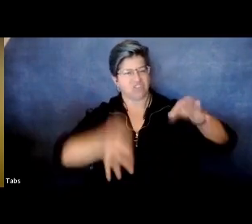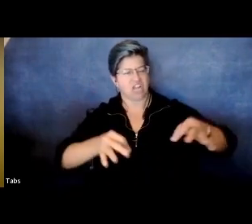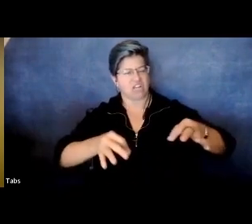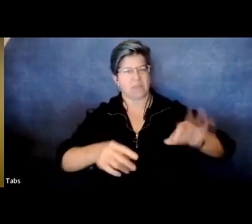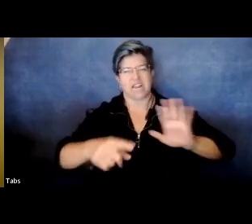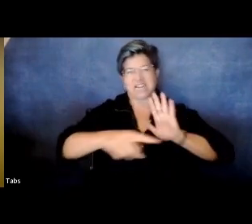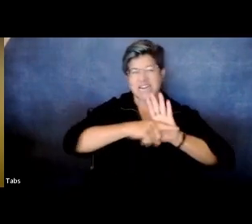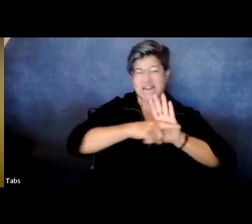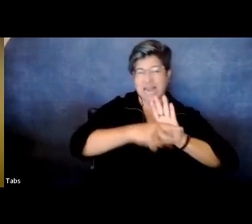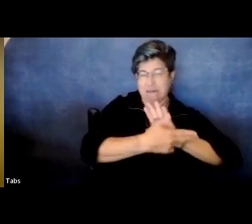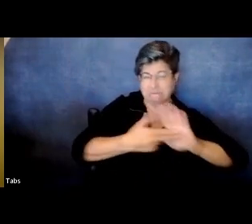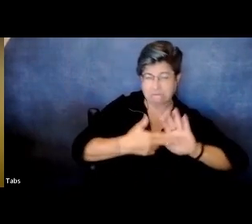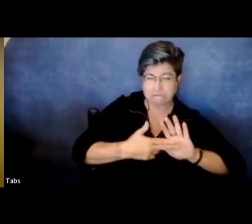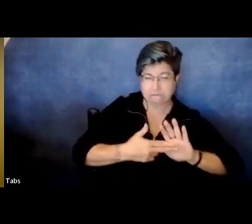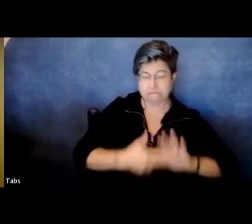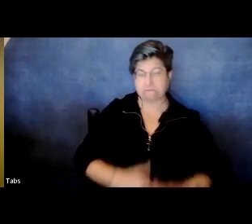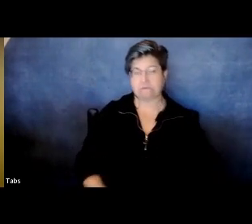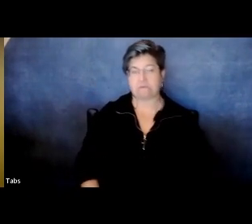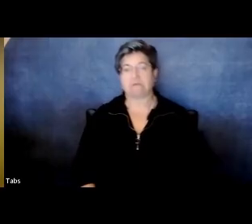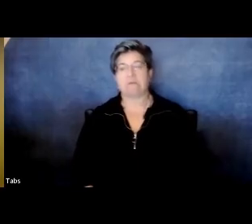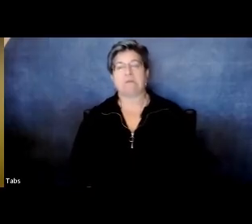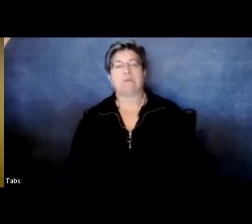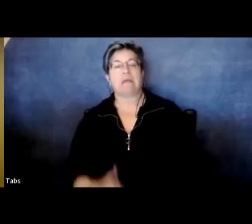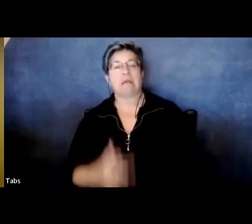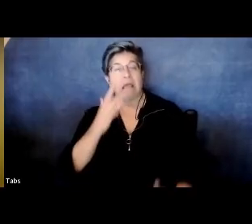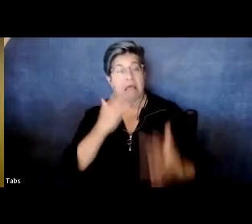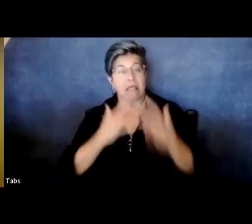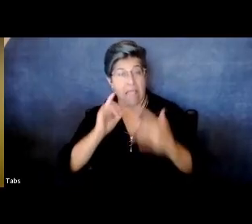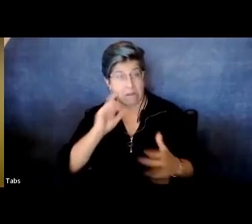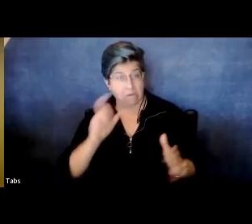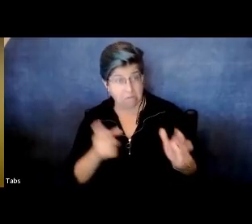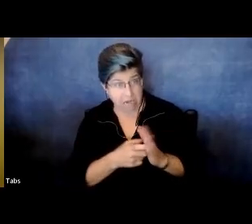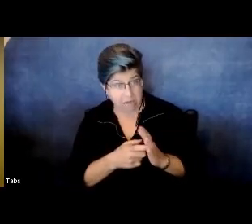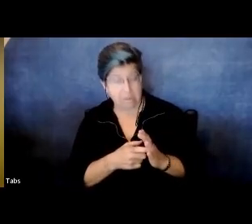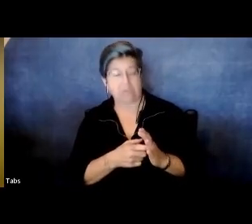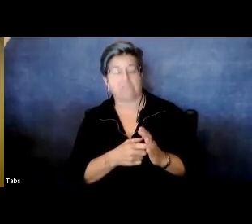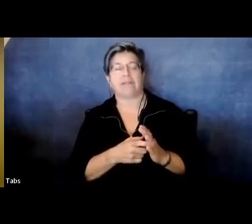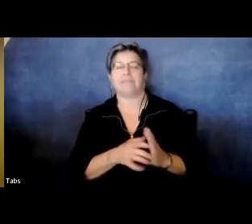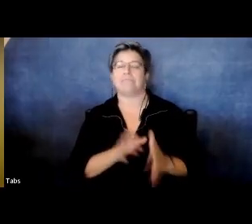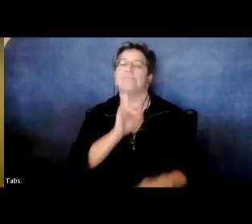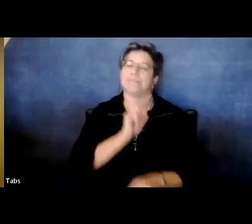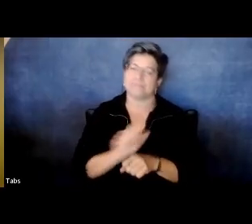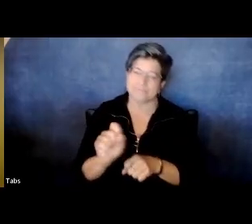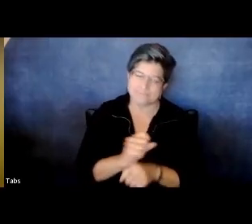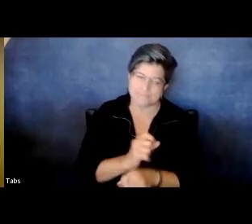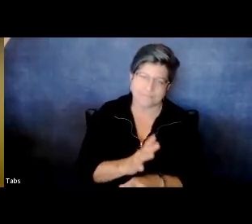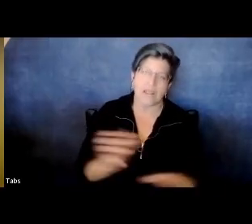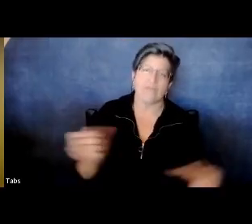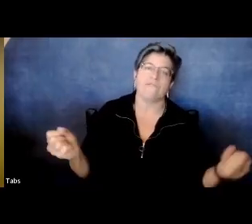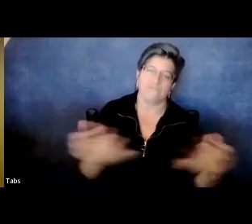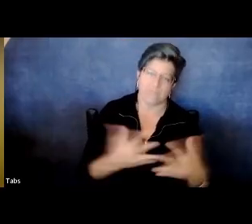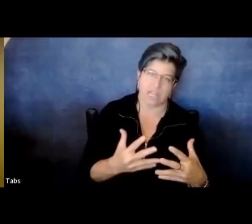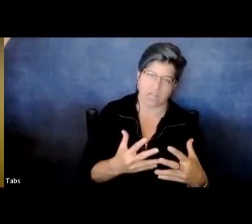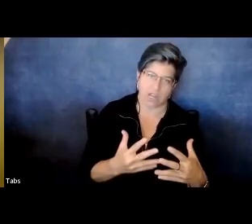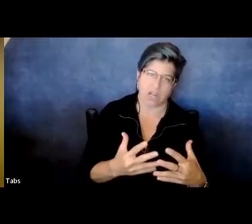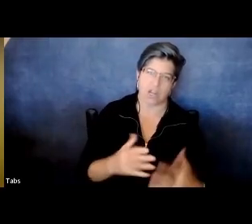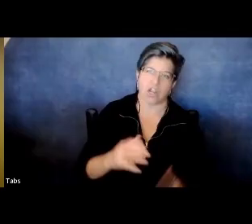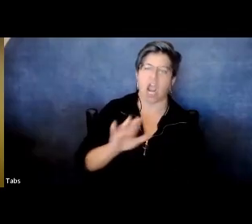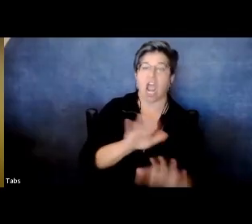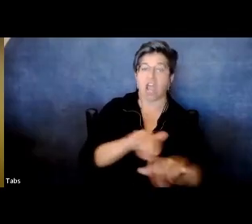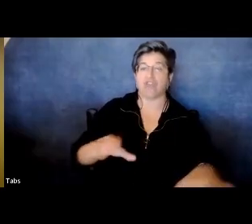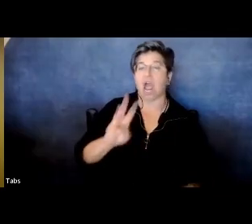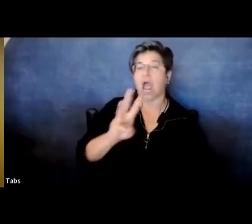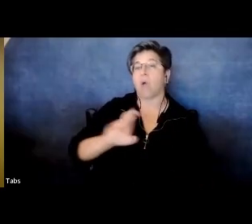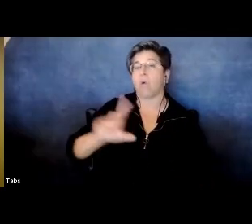of recognition that those behaviors are abusive and controlling, certainly fear of child welfare involvement